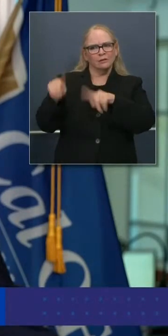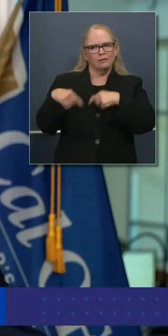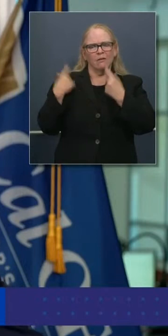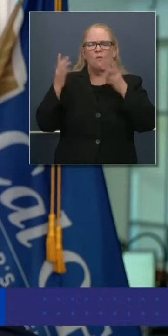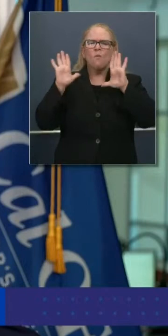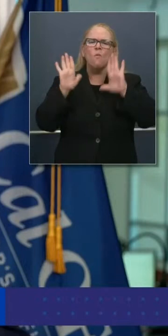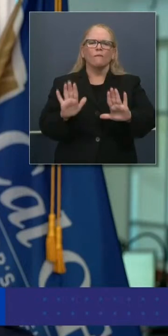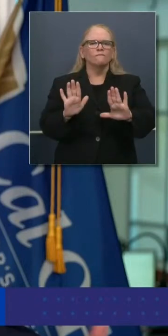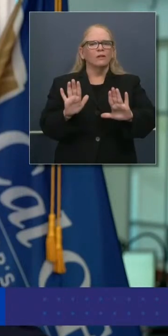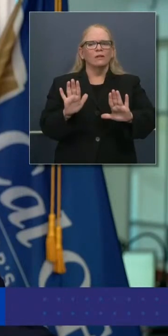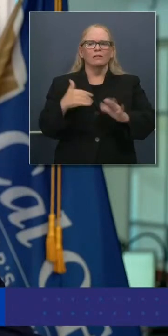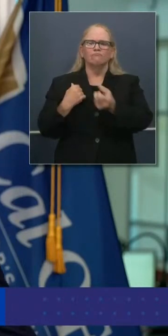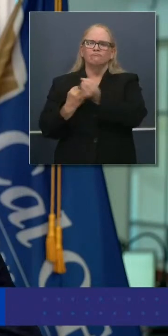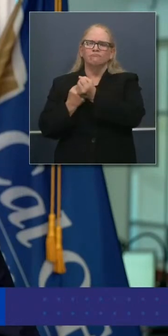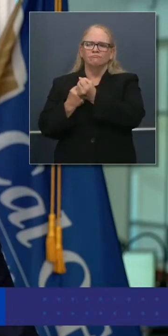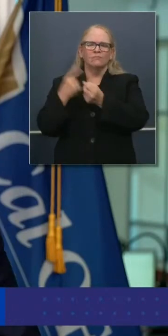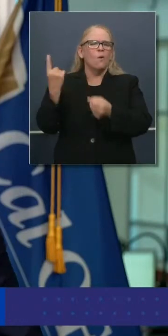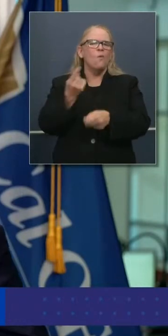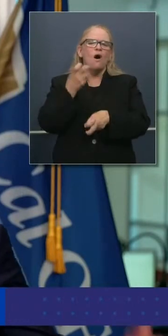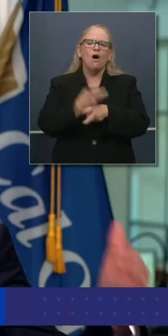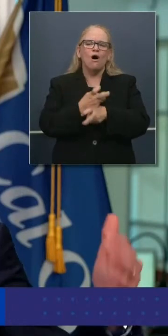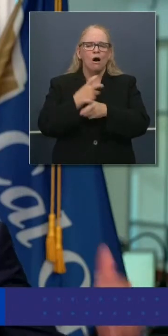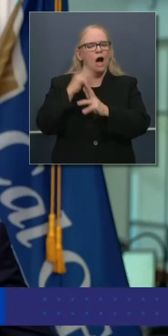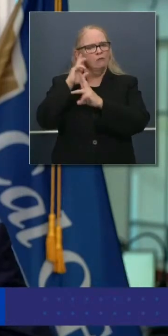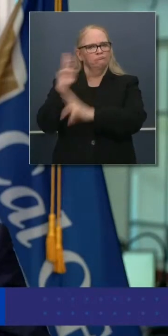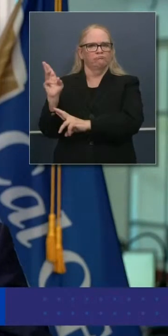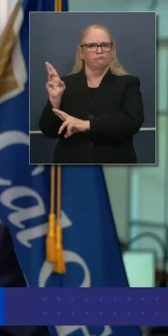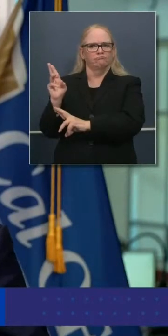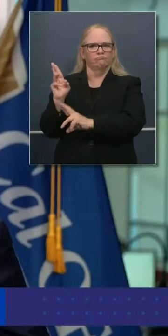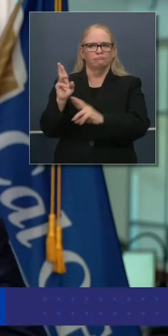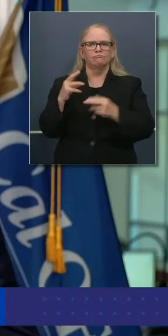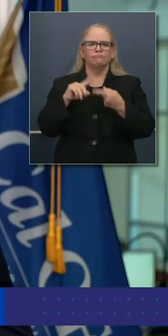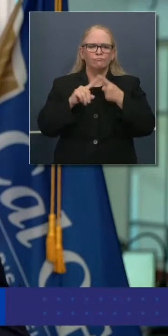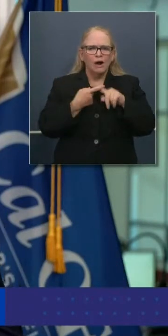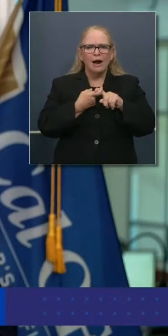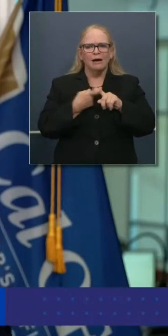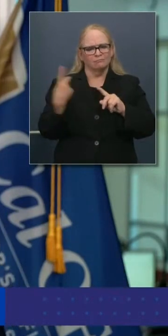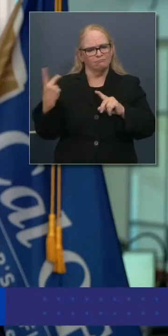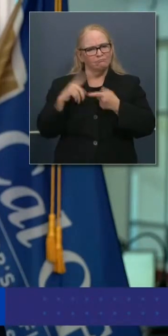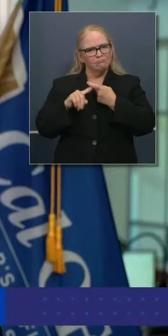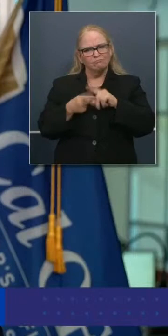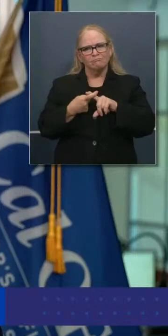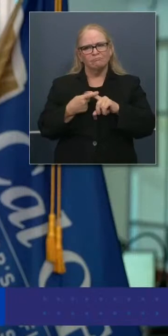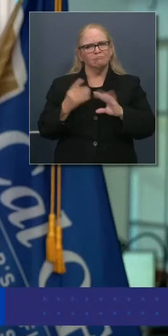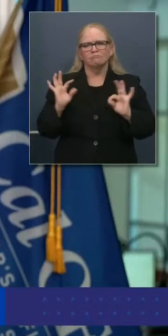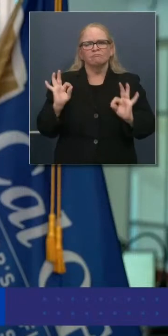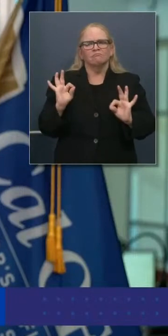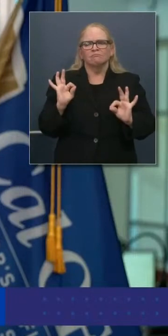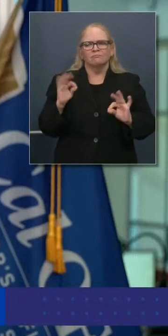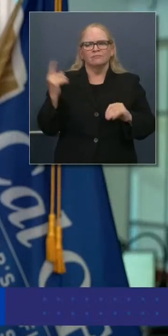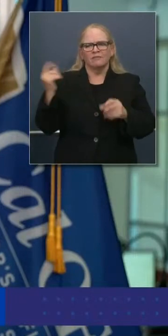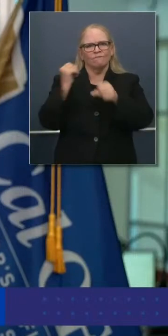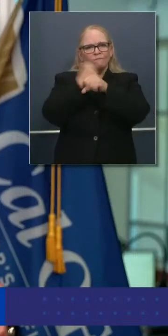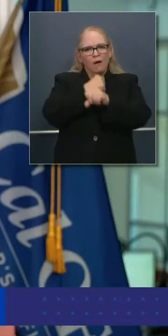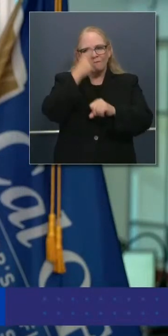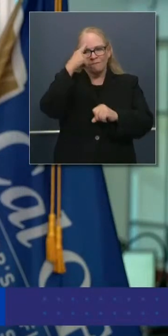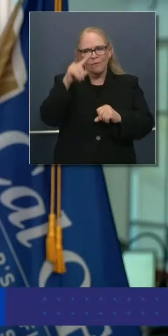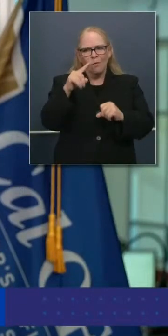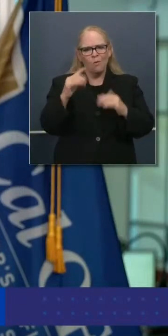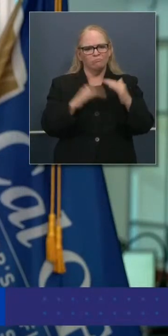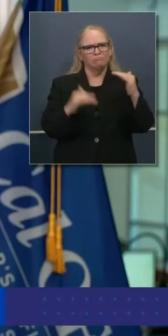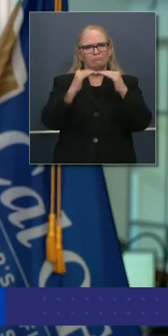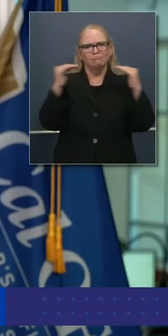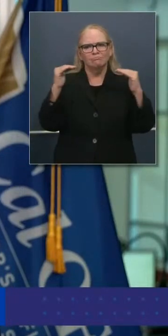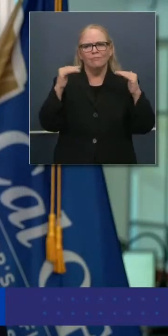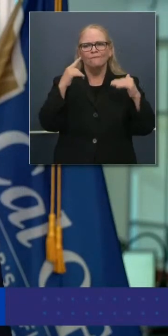that you consider a friend, someone I respect, someone who was a real champion of racial justice and social justice. It's the reason